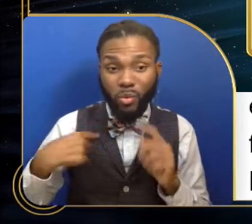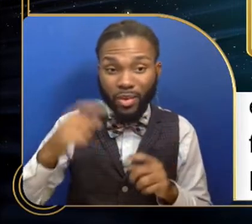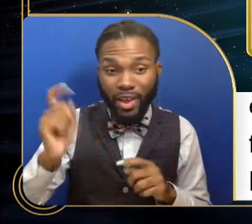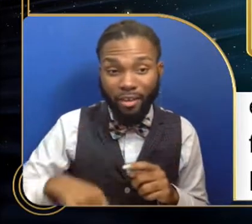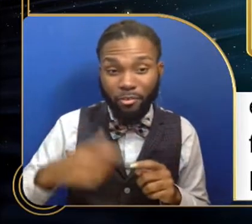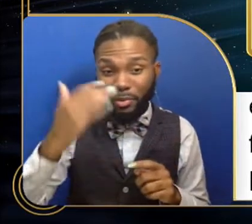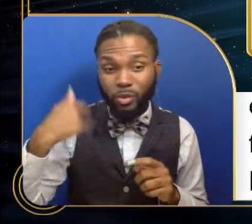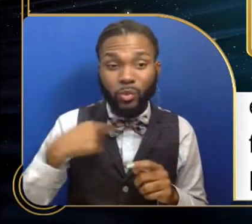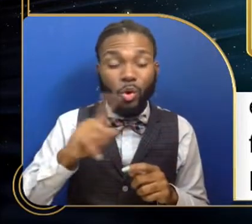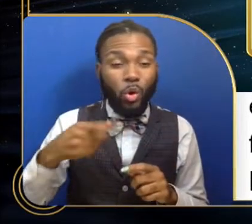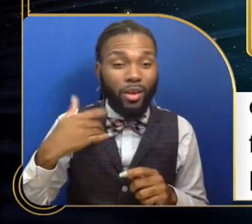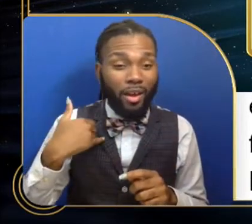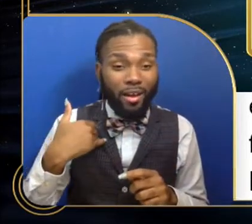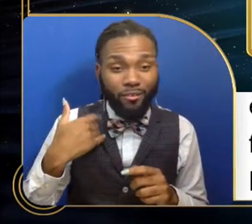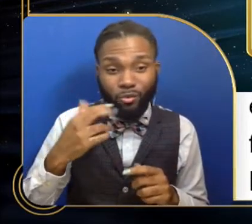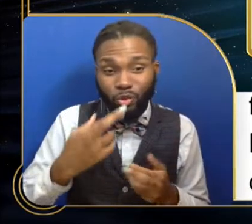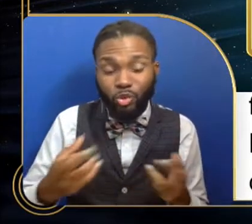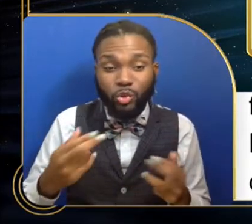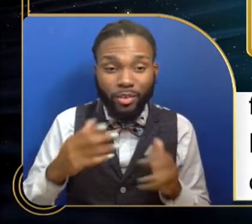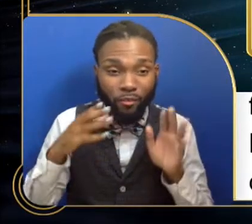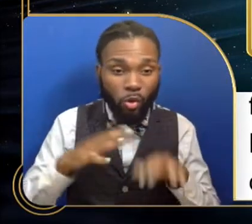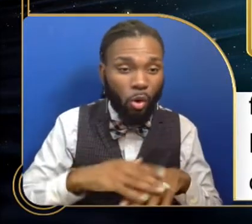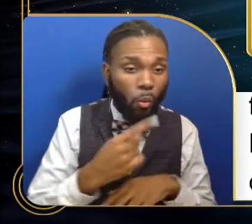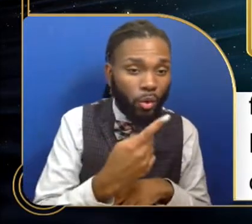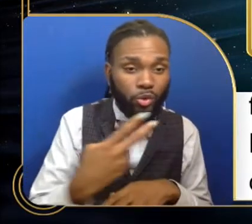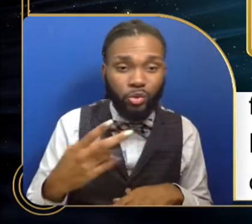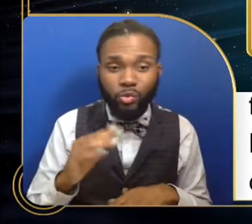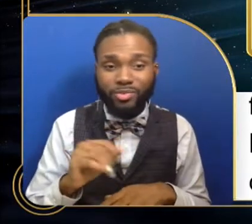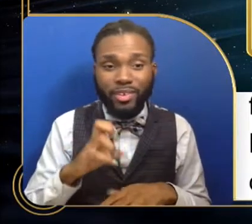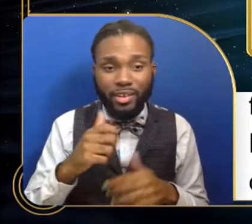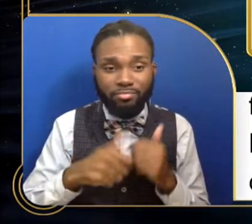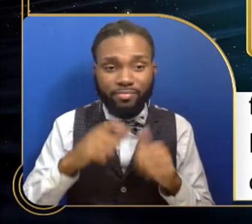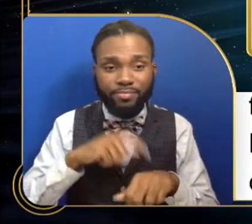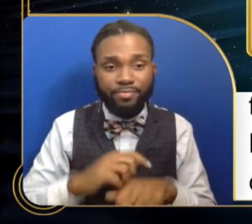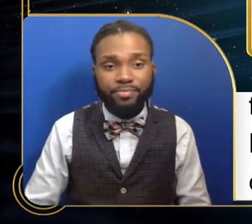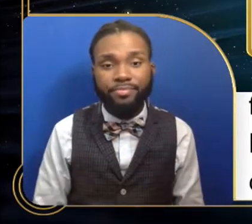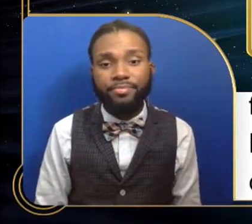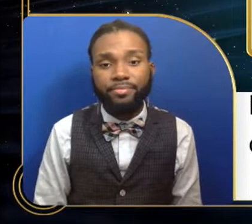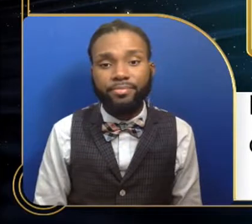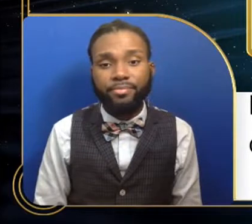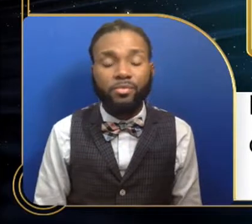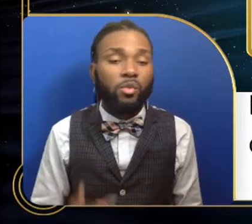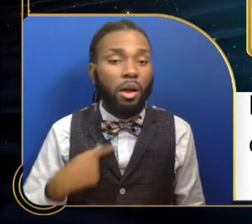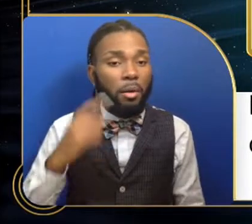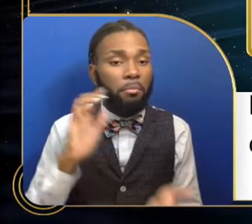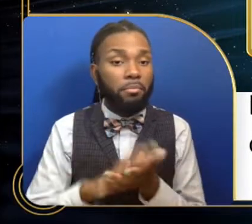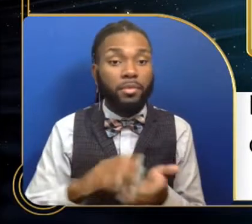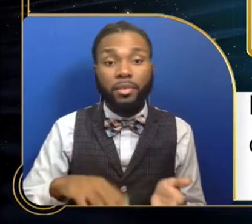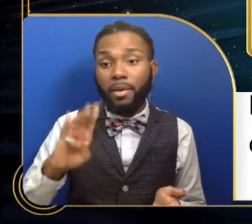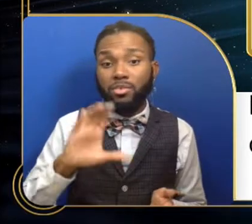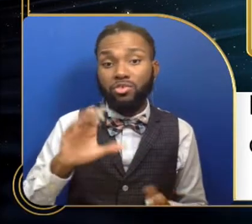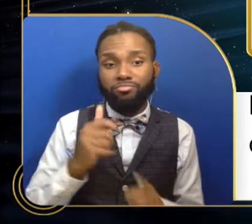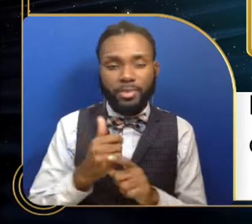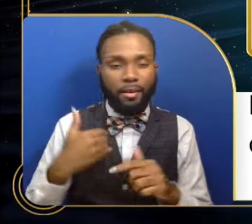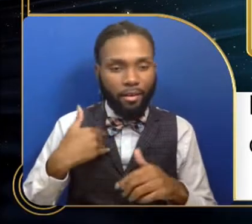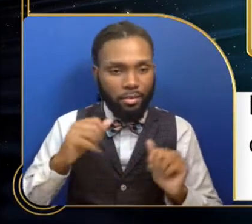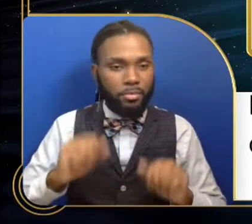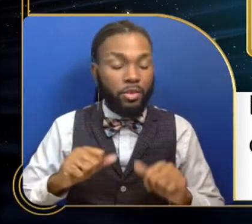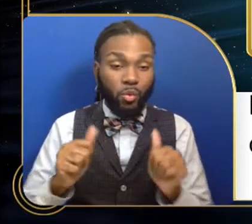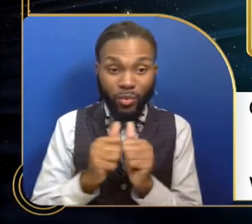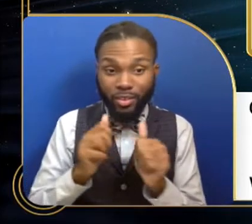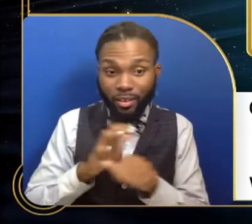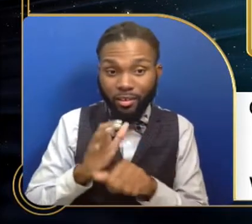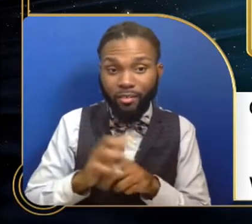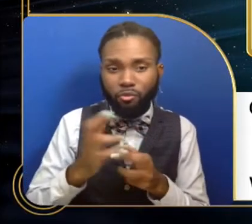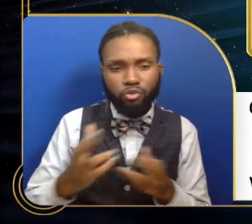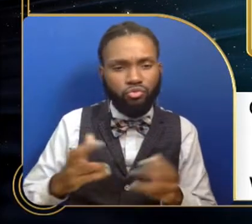one or two cases in any given area. I believe the Bazelon Center has the capacity, with enough resources, to change